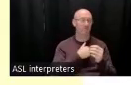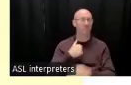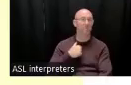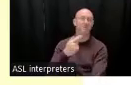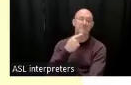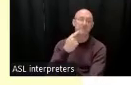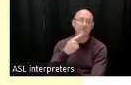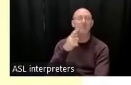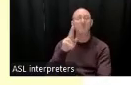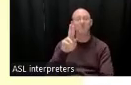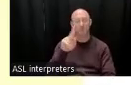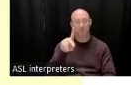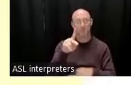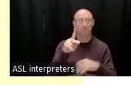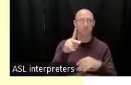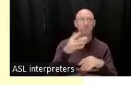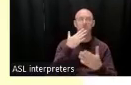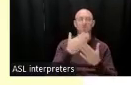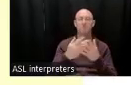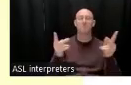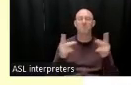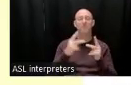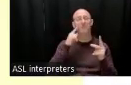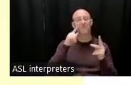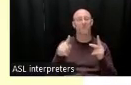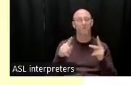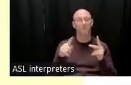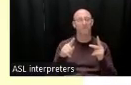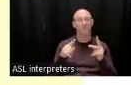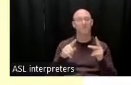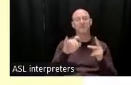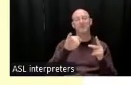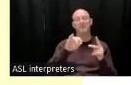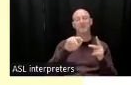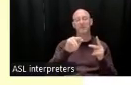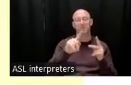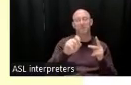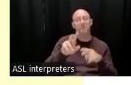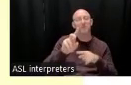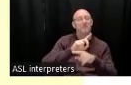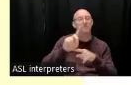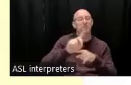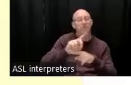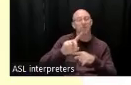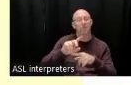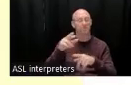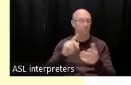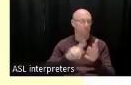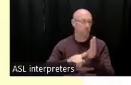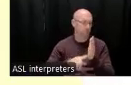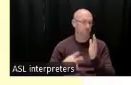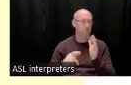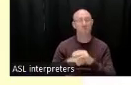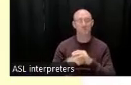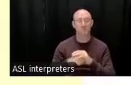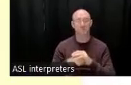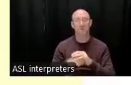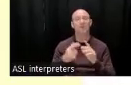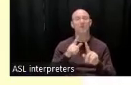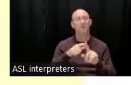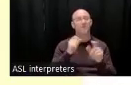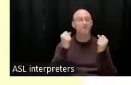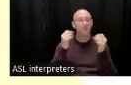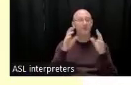saying that UK is a good place to do interdisciplinary research from multiple